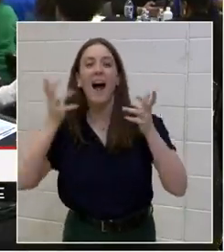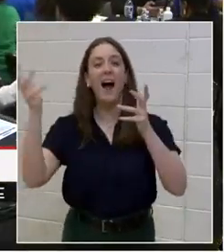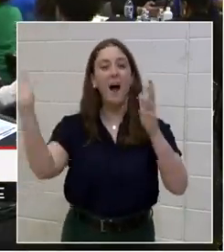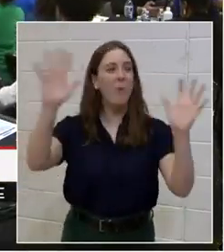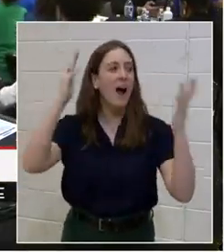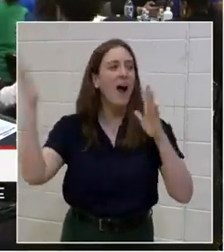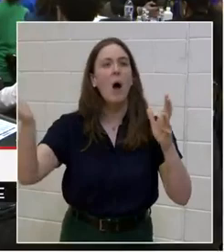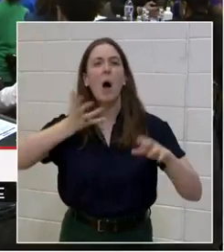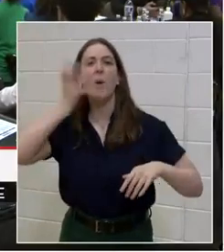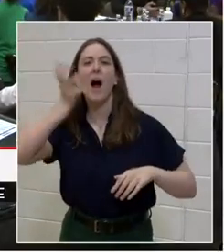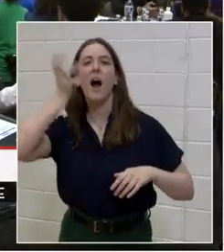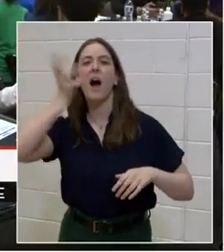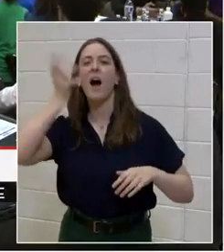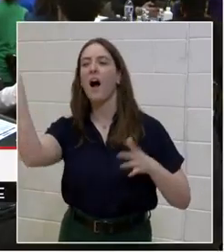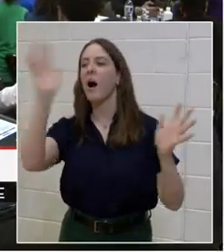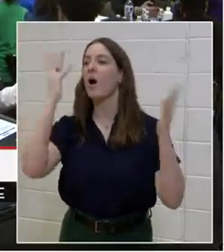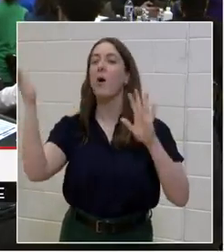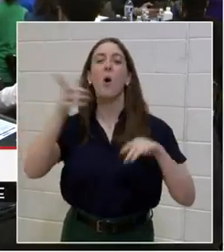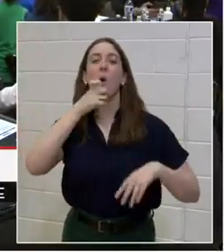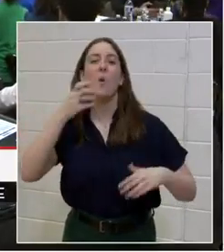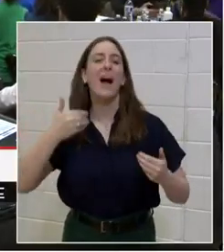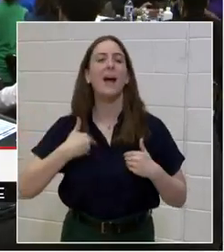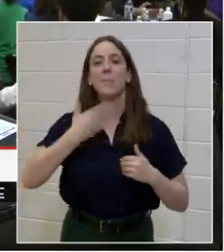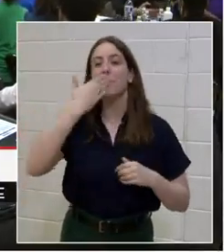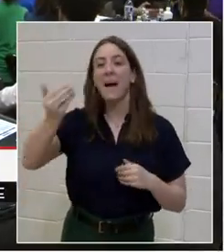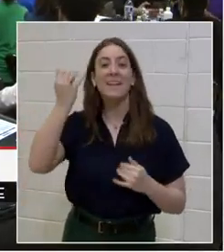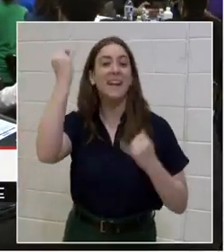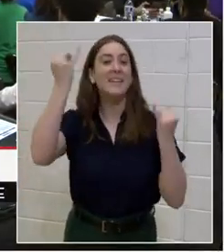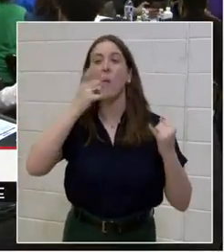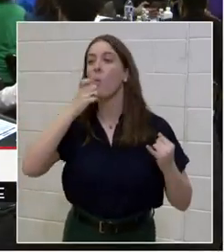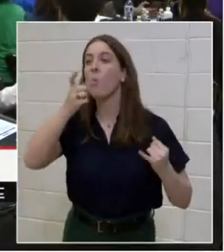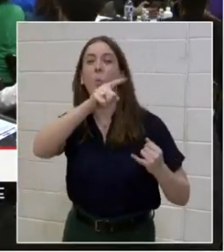ideas that they want to share?